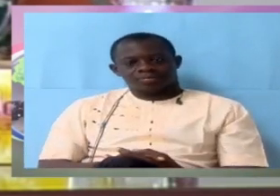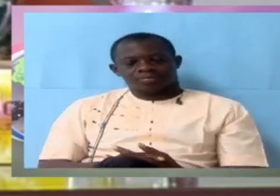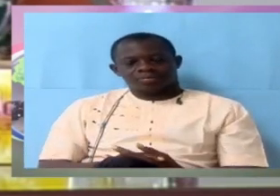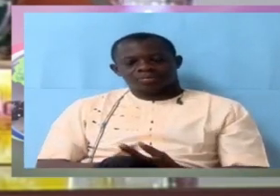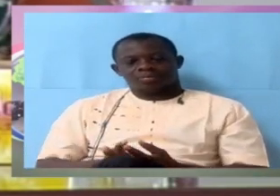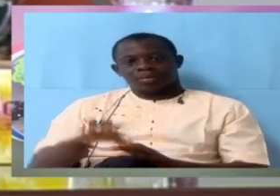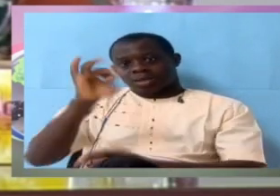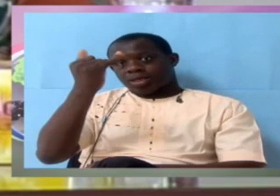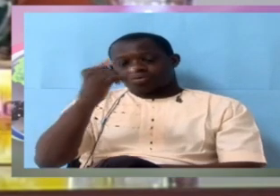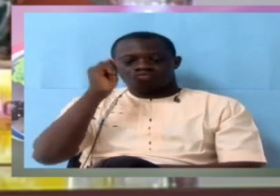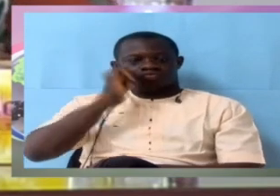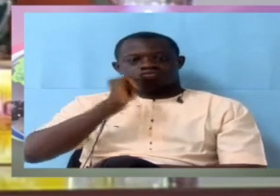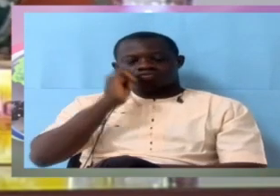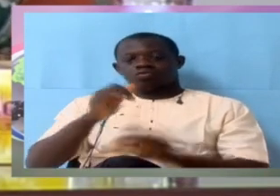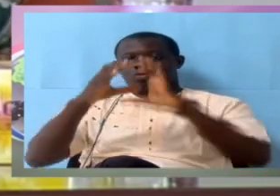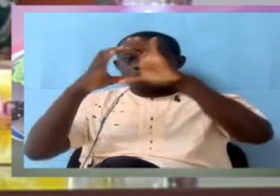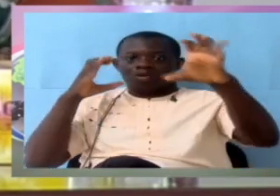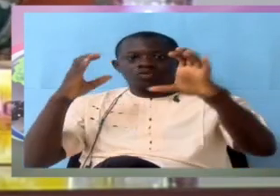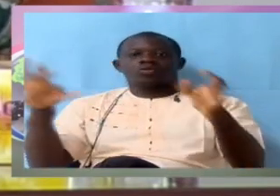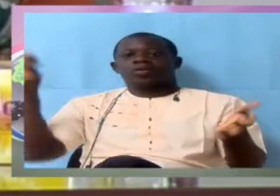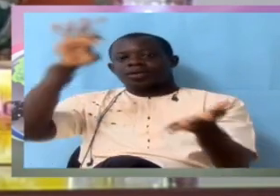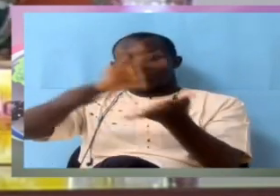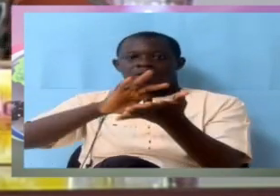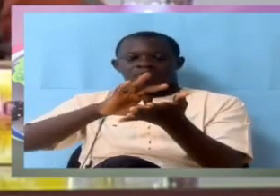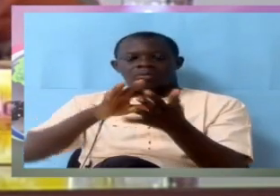Yes, we travel by that bus.